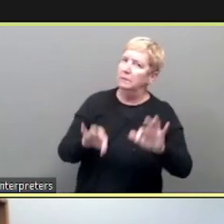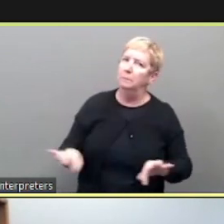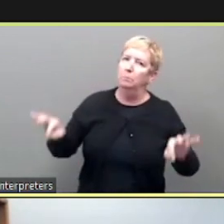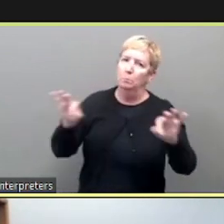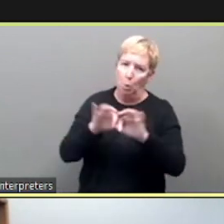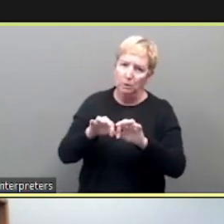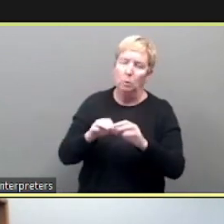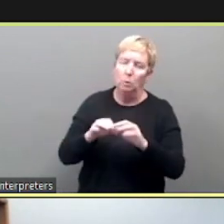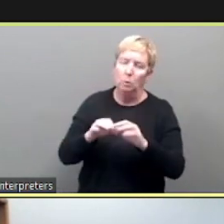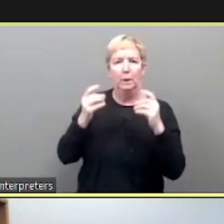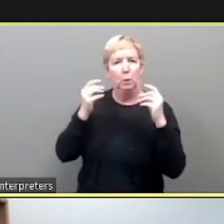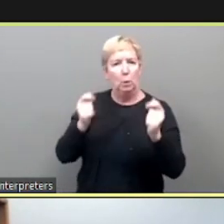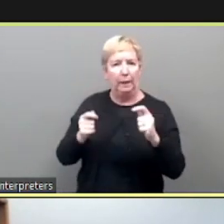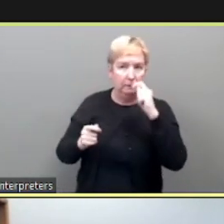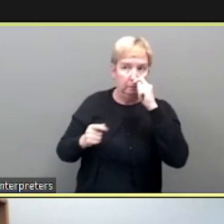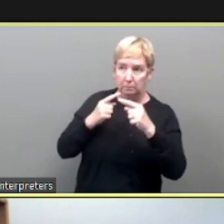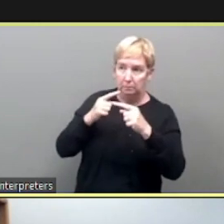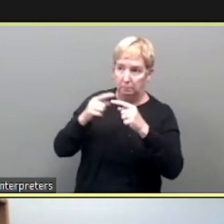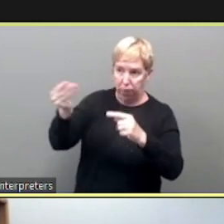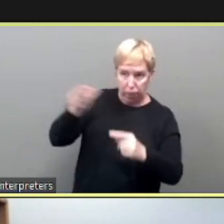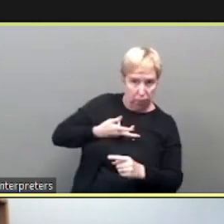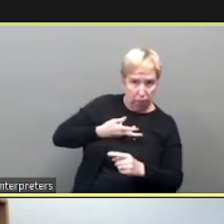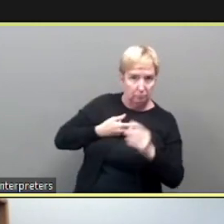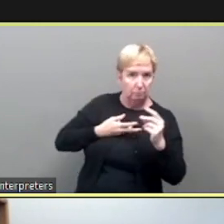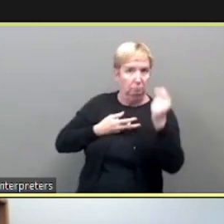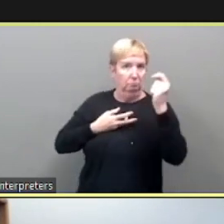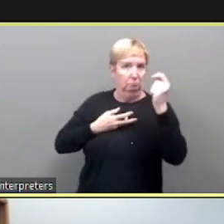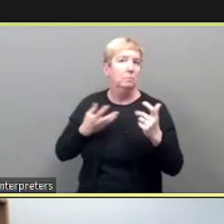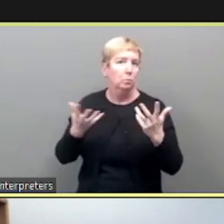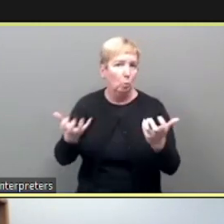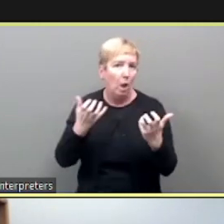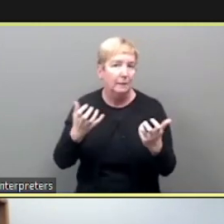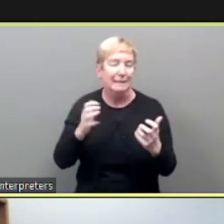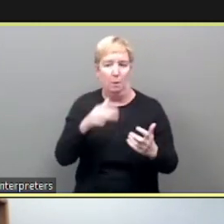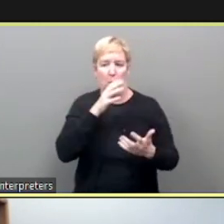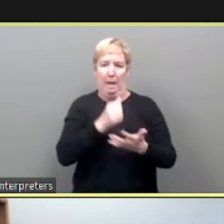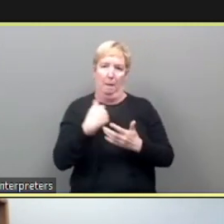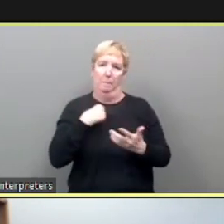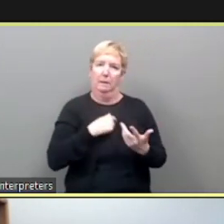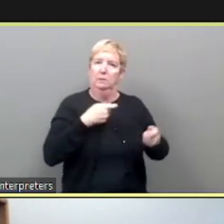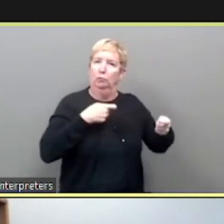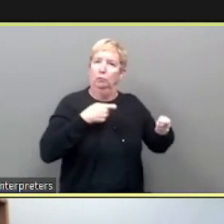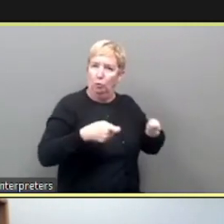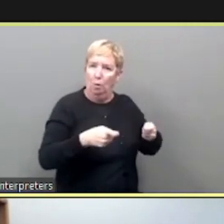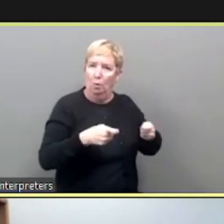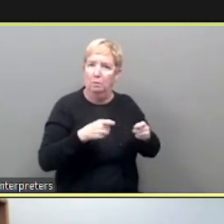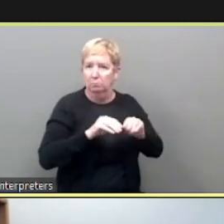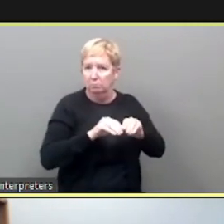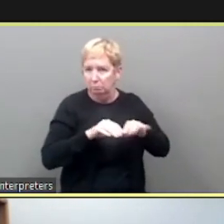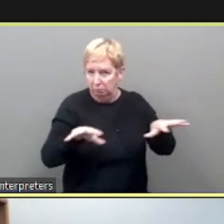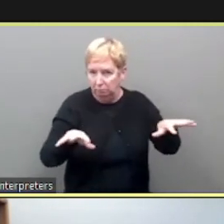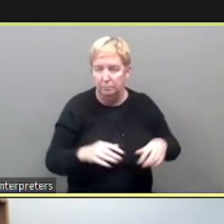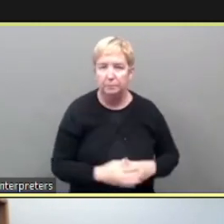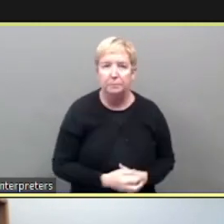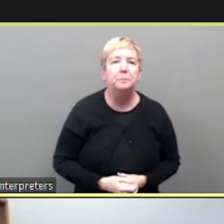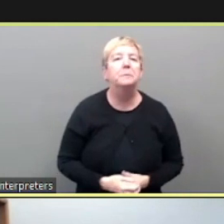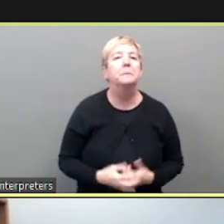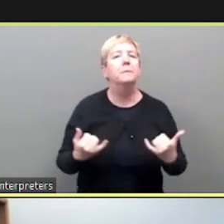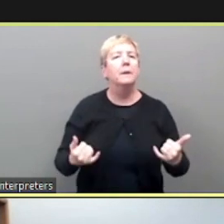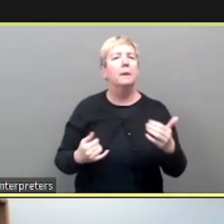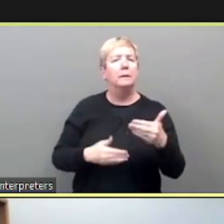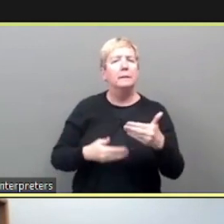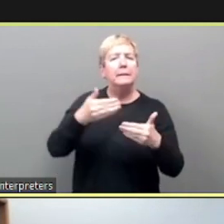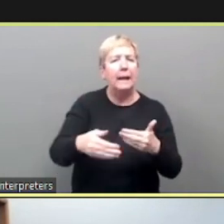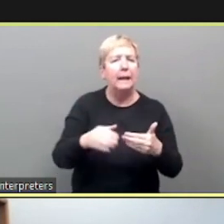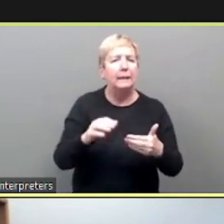health tool to help us control this pandemic. So next slide. And I believe this is